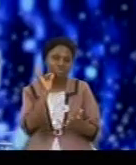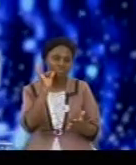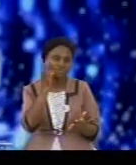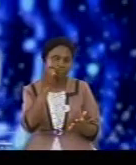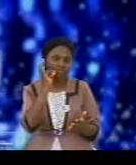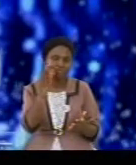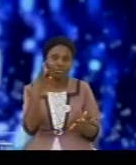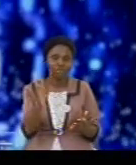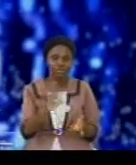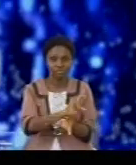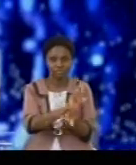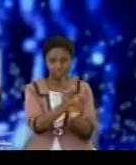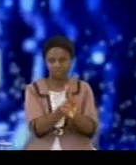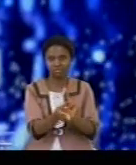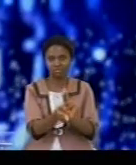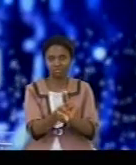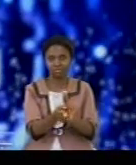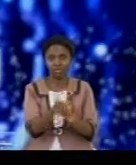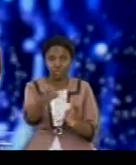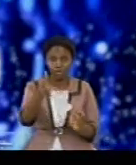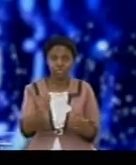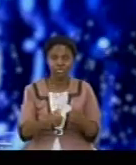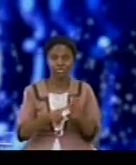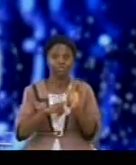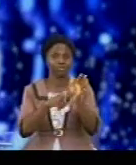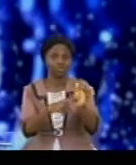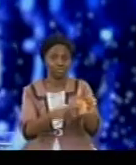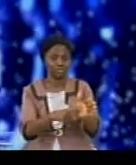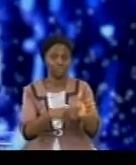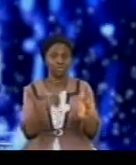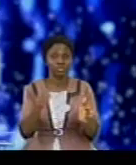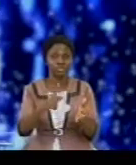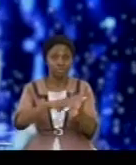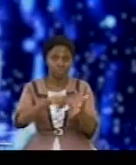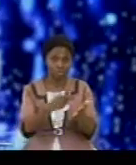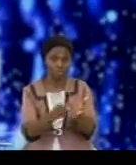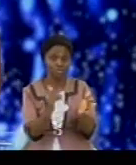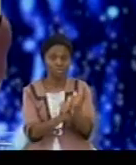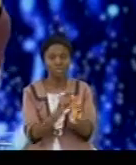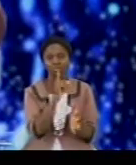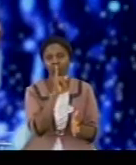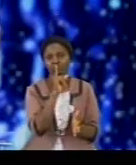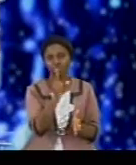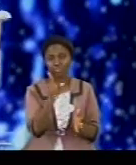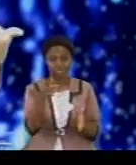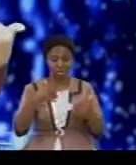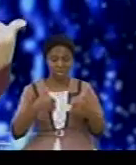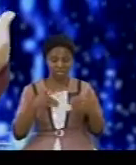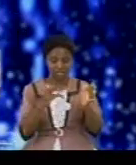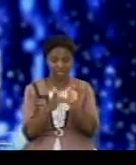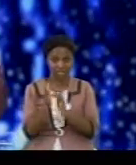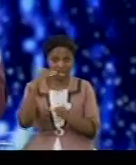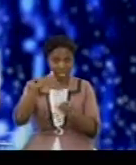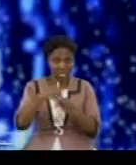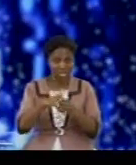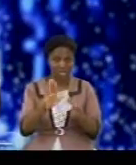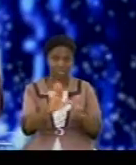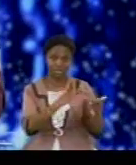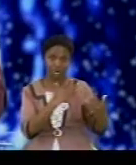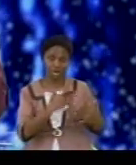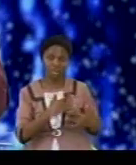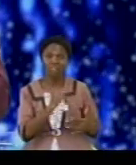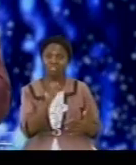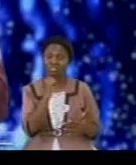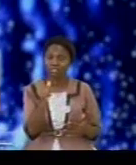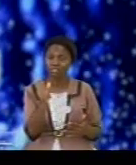One has to show for the evidence that truly I've allowed Jesus into my heart, I'm no longer the old sinful fellow. The sinful life